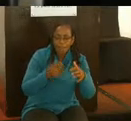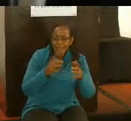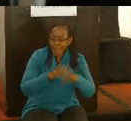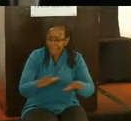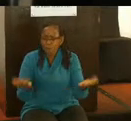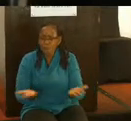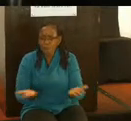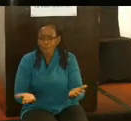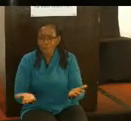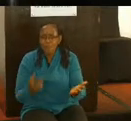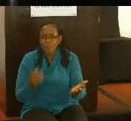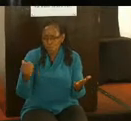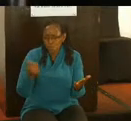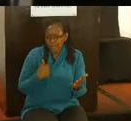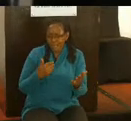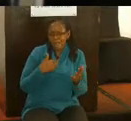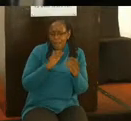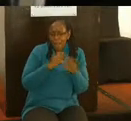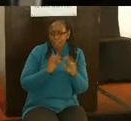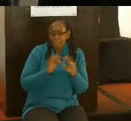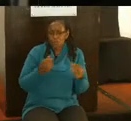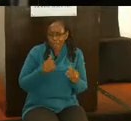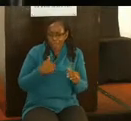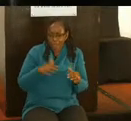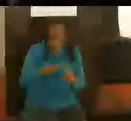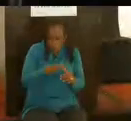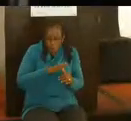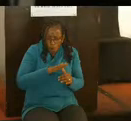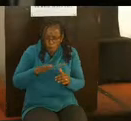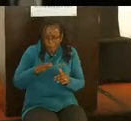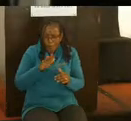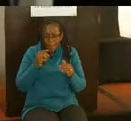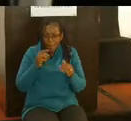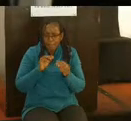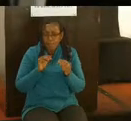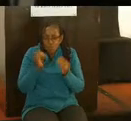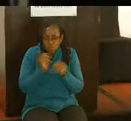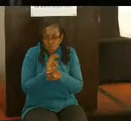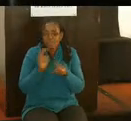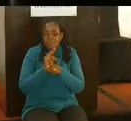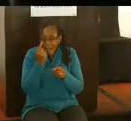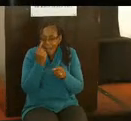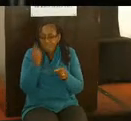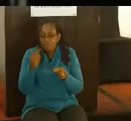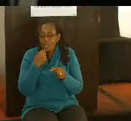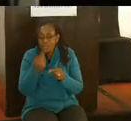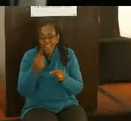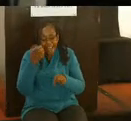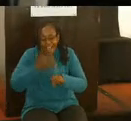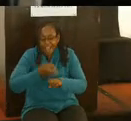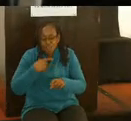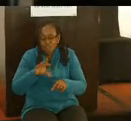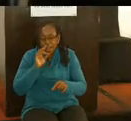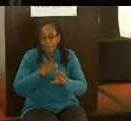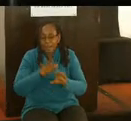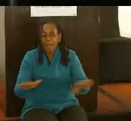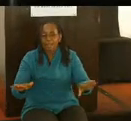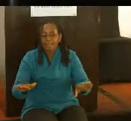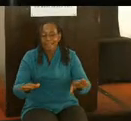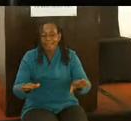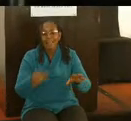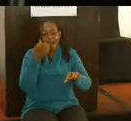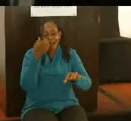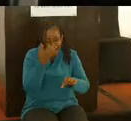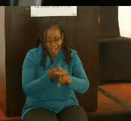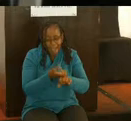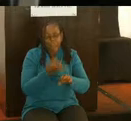you don't have an sister land you just have compound eyes use your eyes they will tell you it's hard to find land harder to